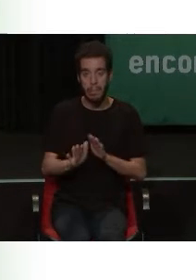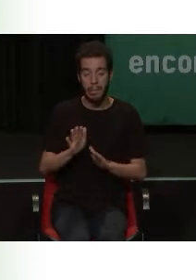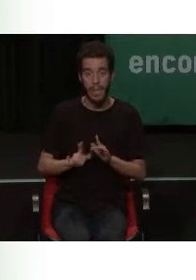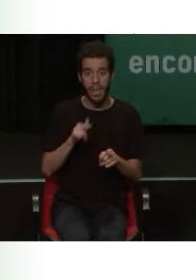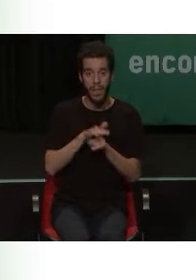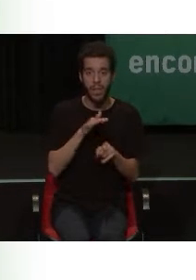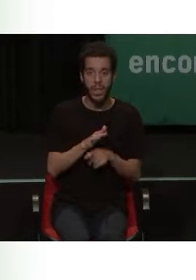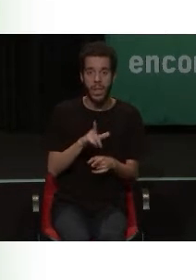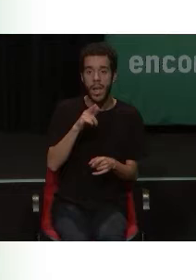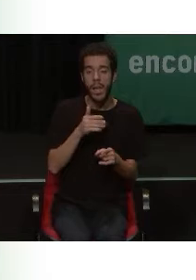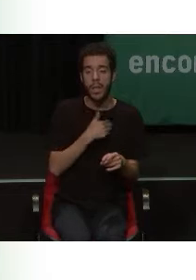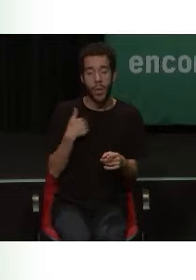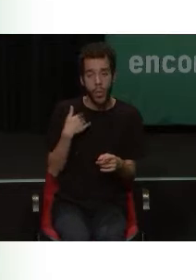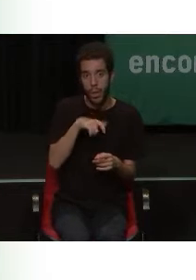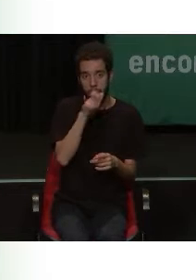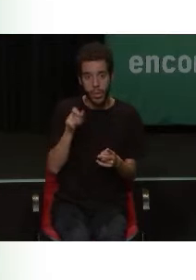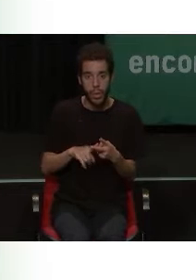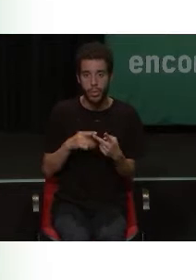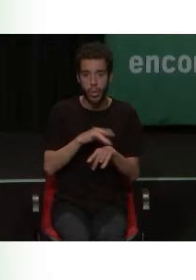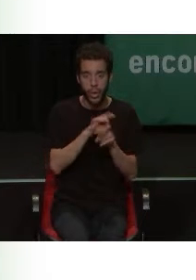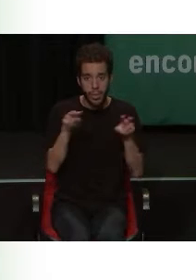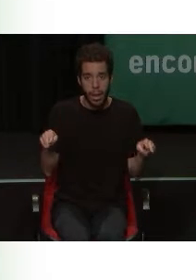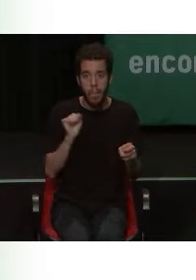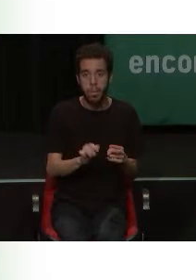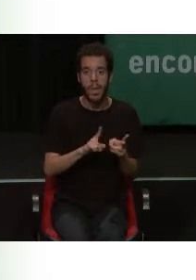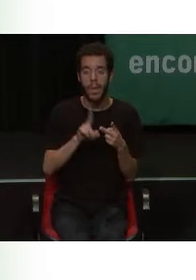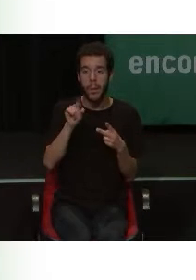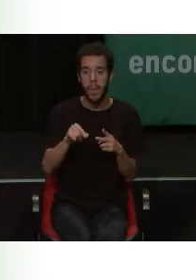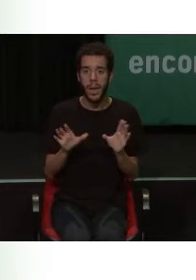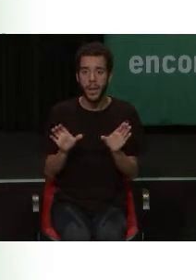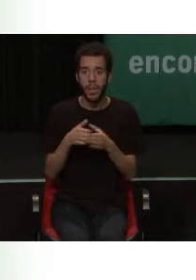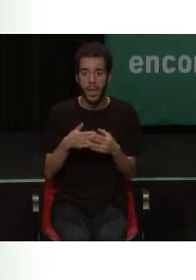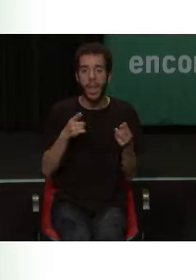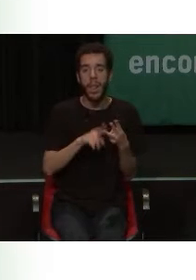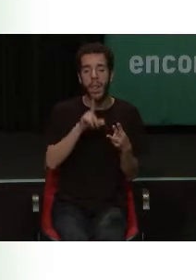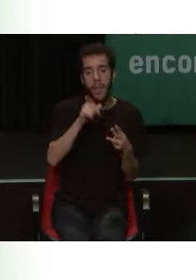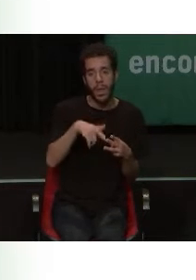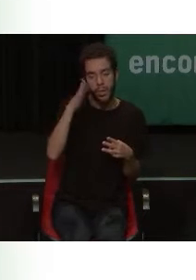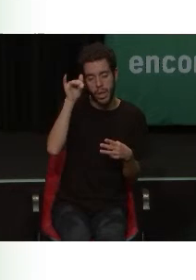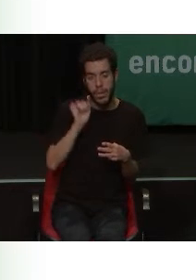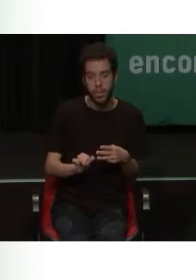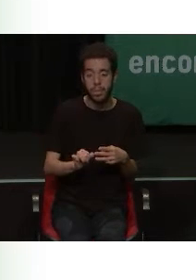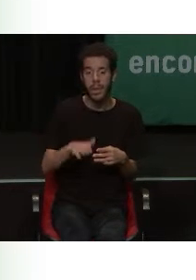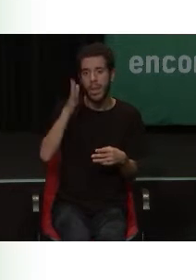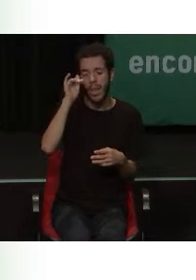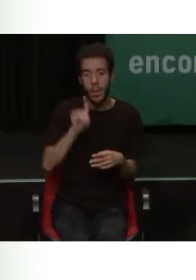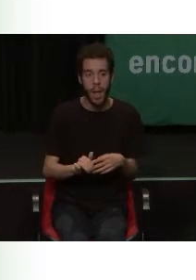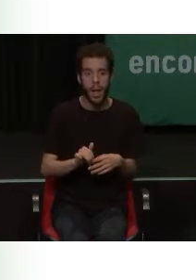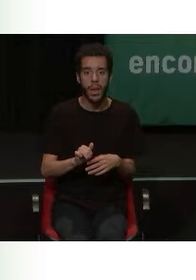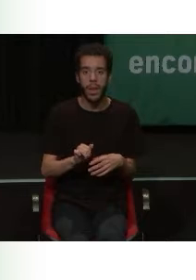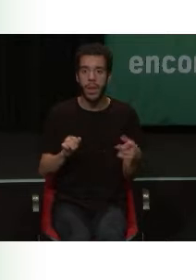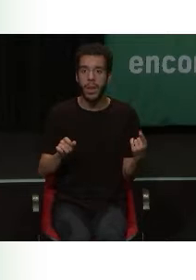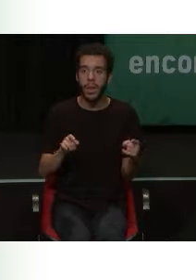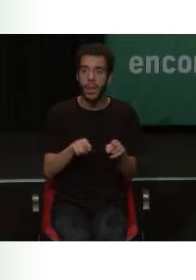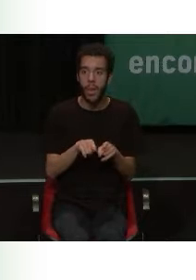problem with impacts on human health at hospital level, on the community, animals